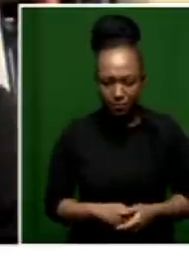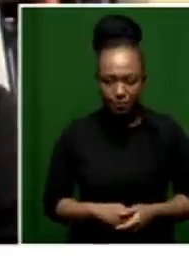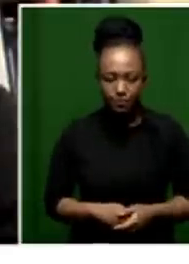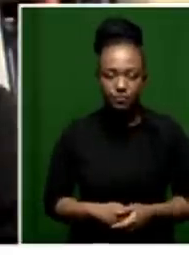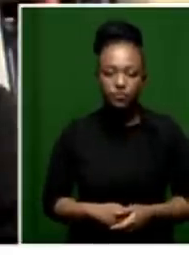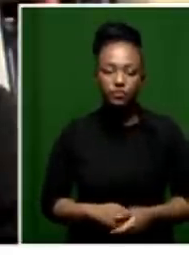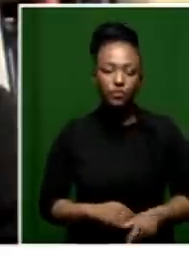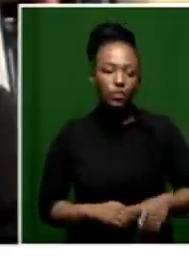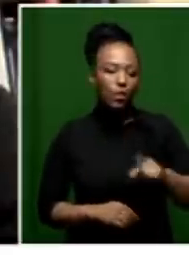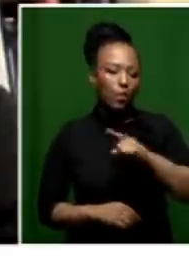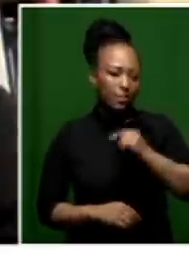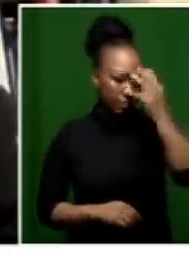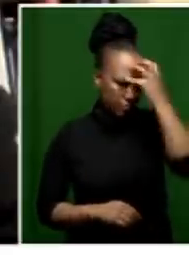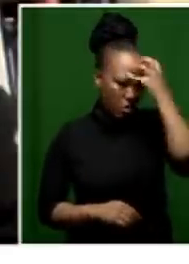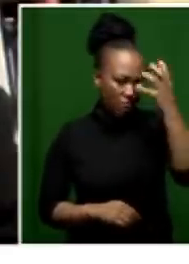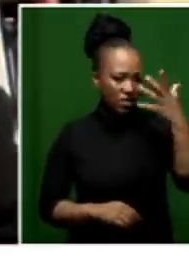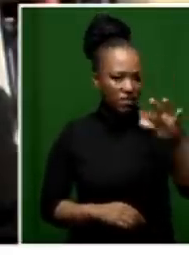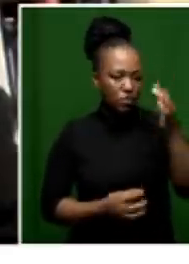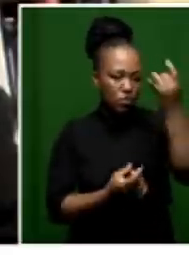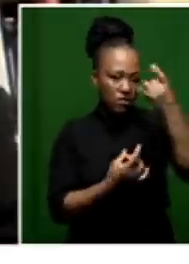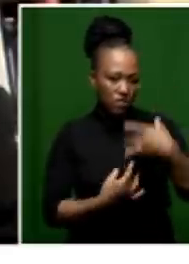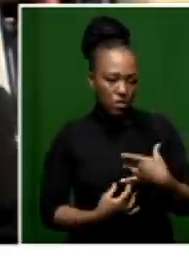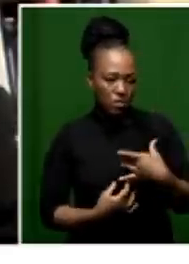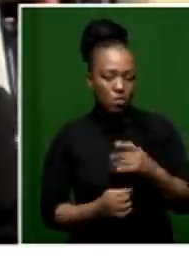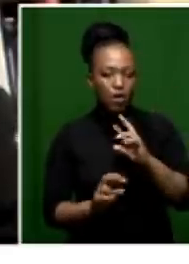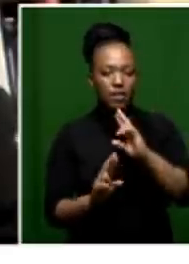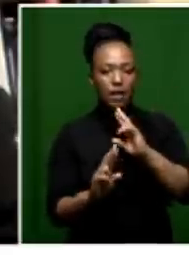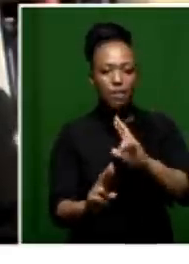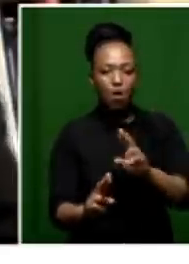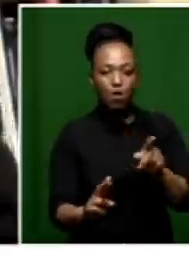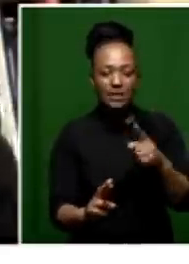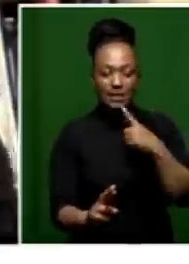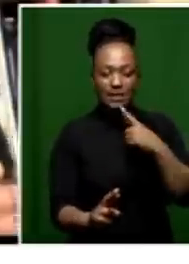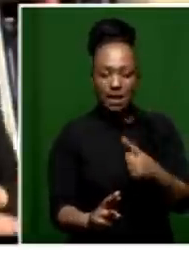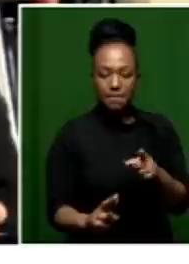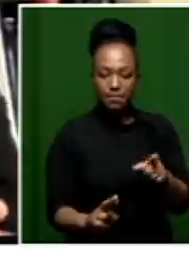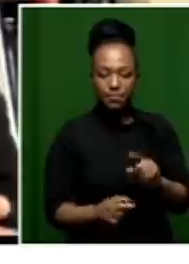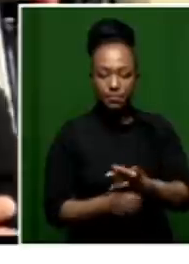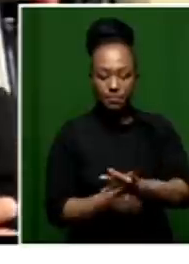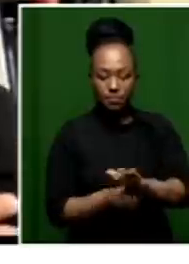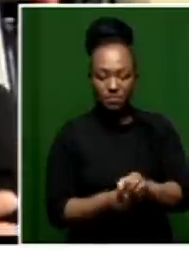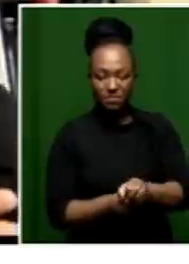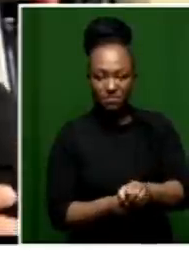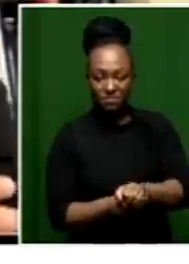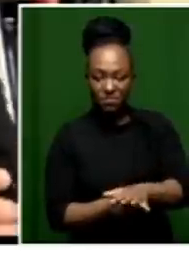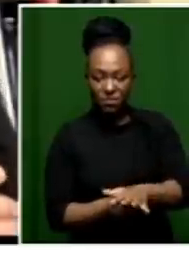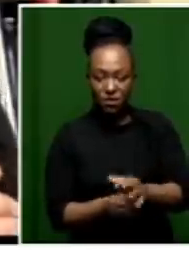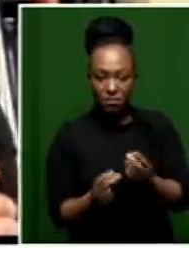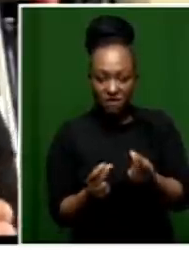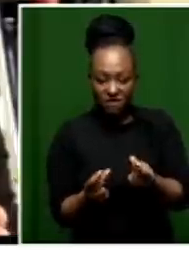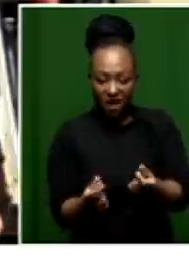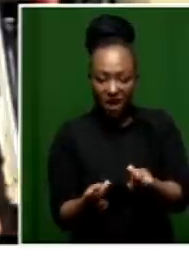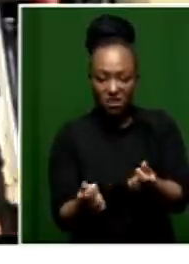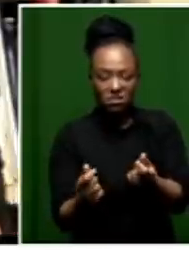we were told thus far, according to the reports, this variant doesn't only transfer faster,